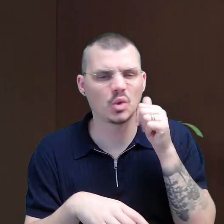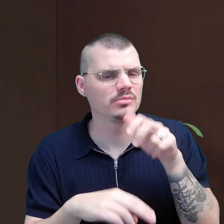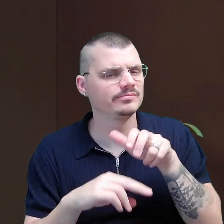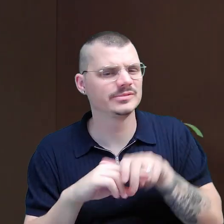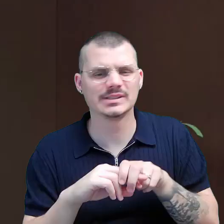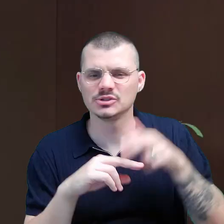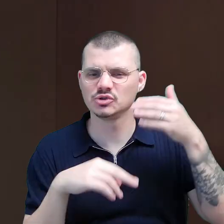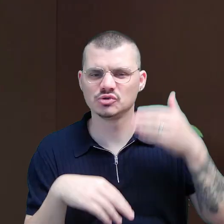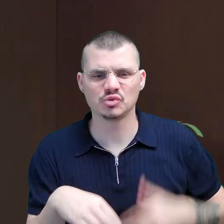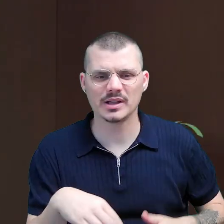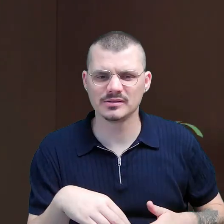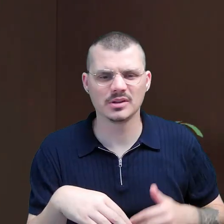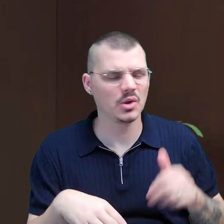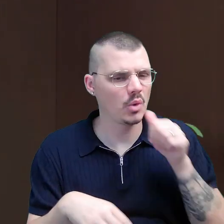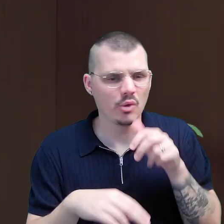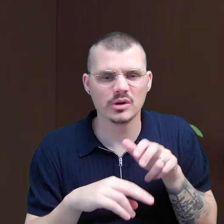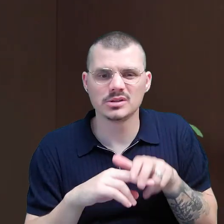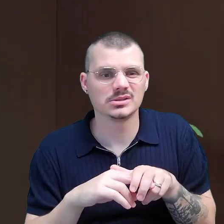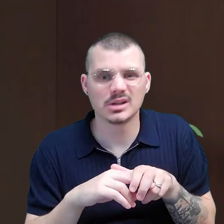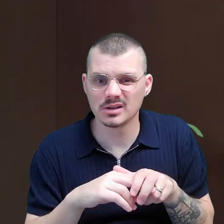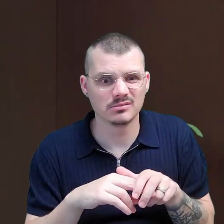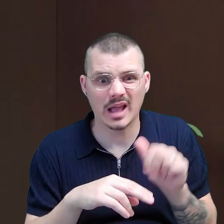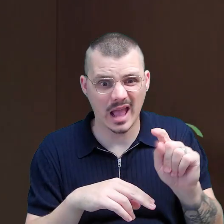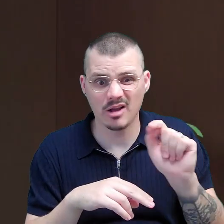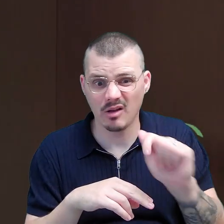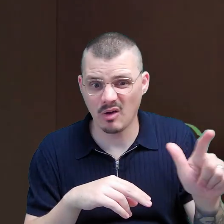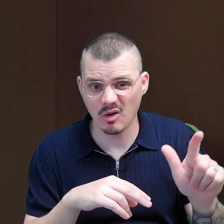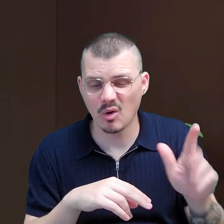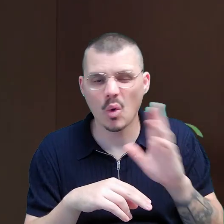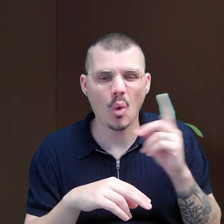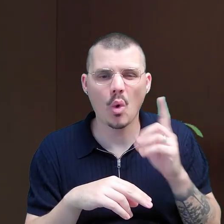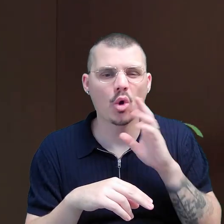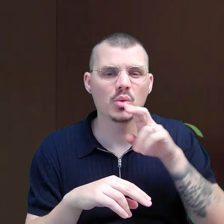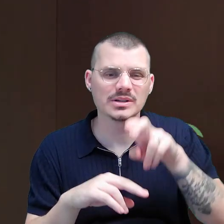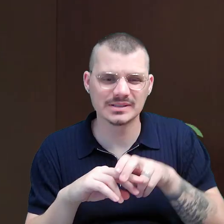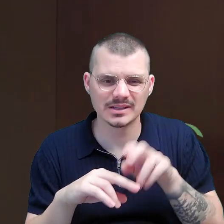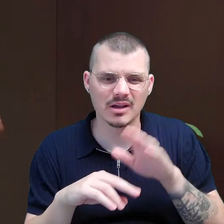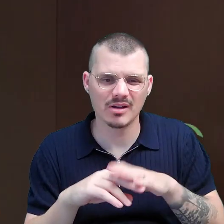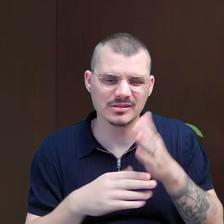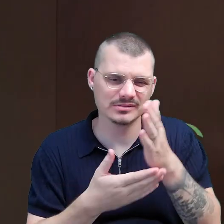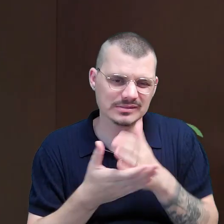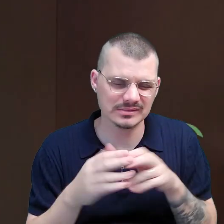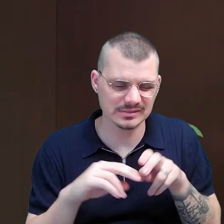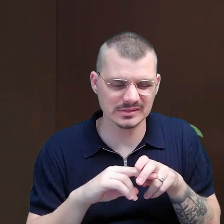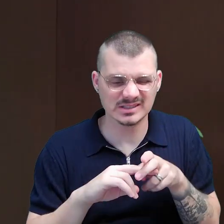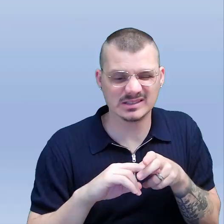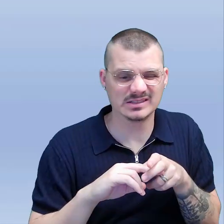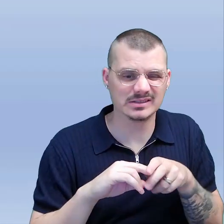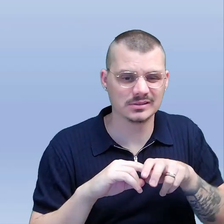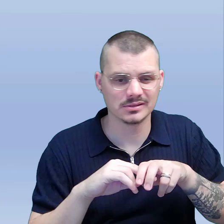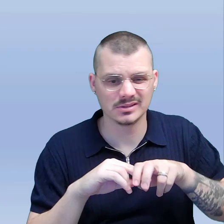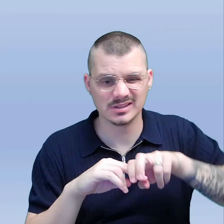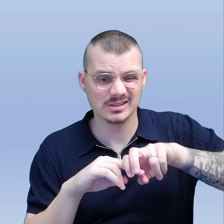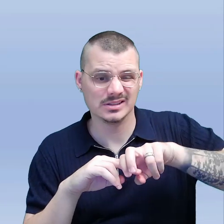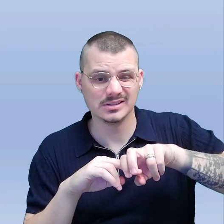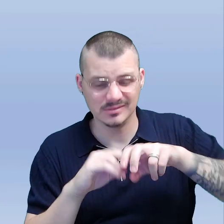up straight, won't sit at all, or will only sit part of their backside in the chair. This